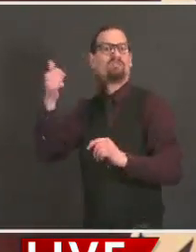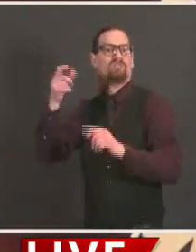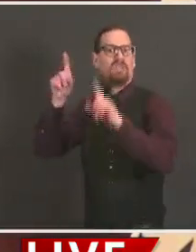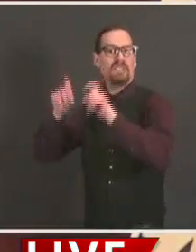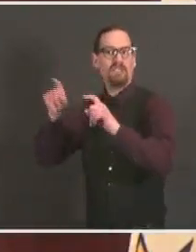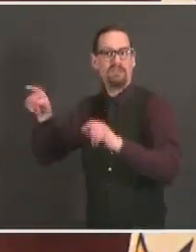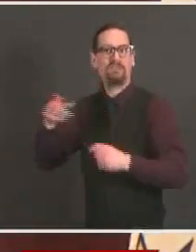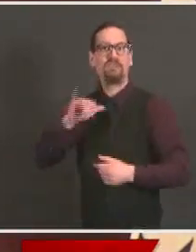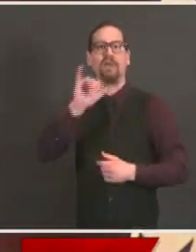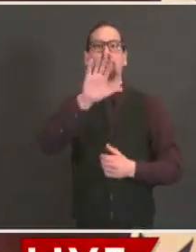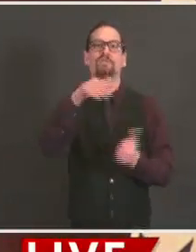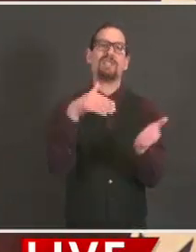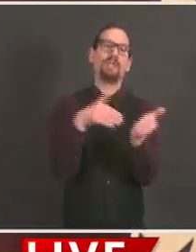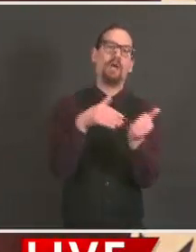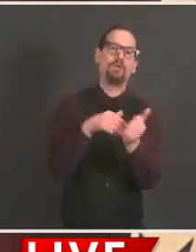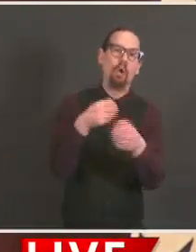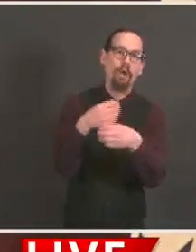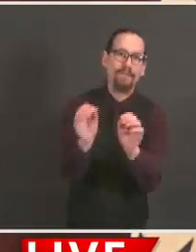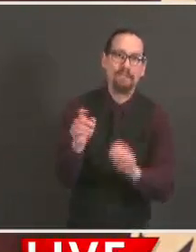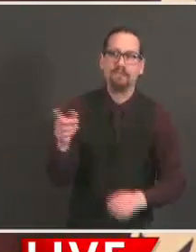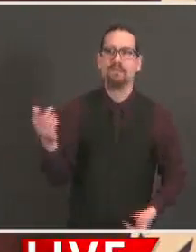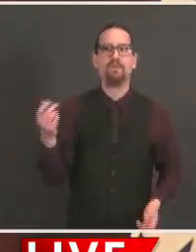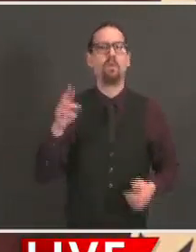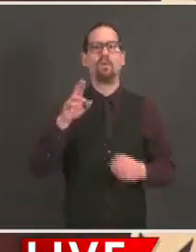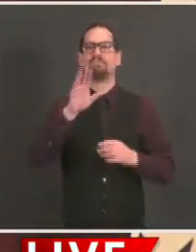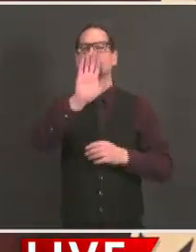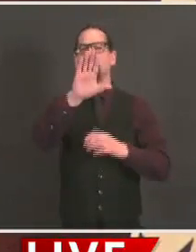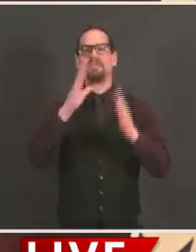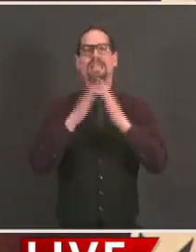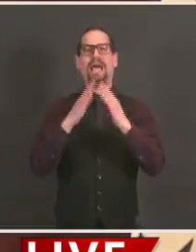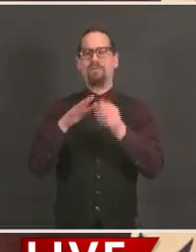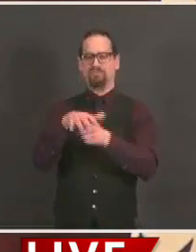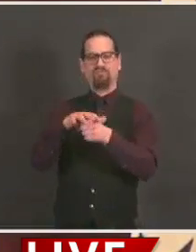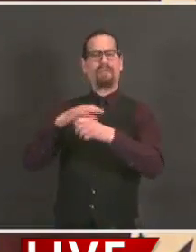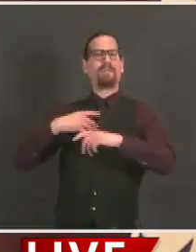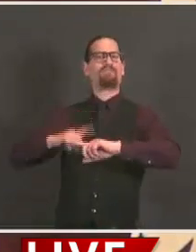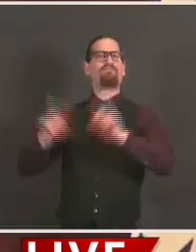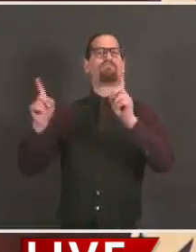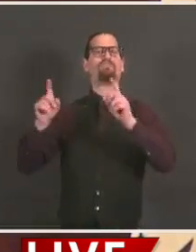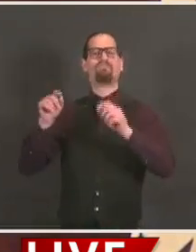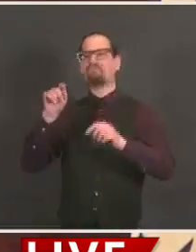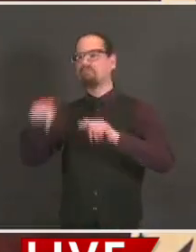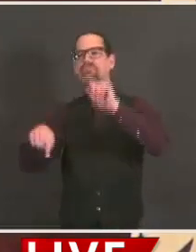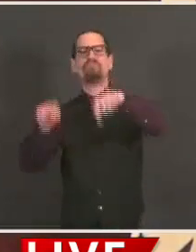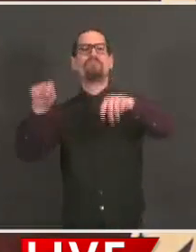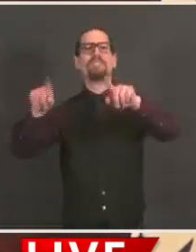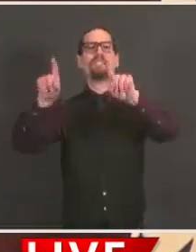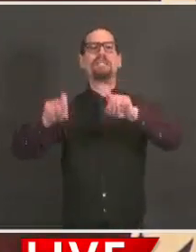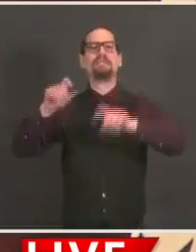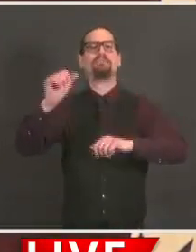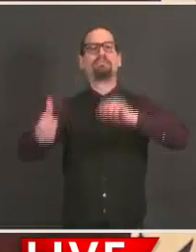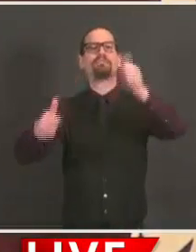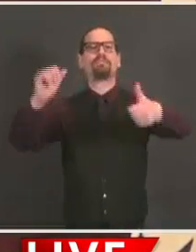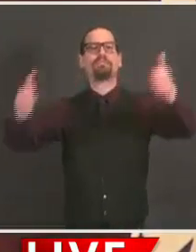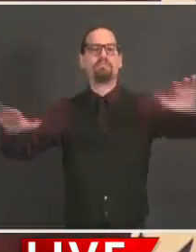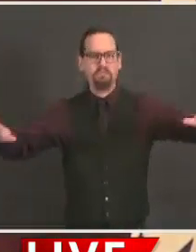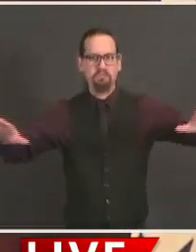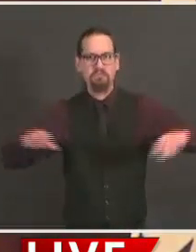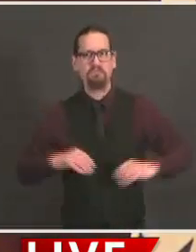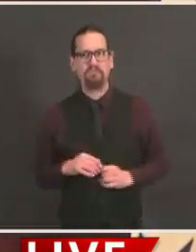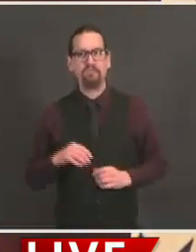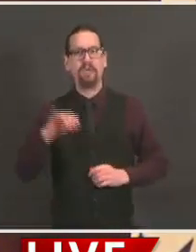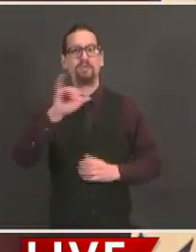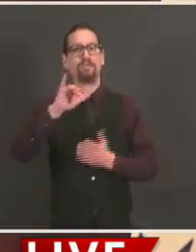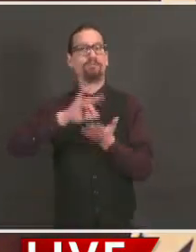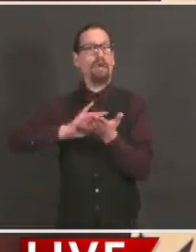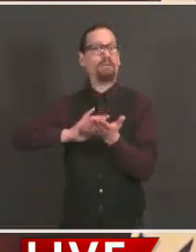go through other more locally run sites as well. We've also connected with pharmacies for